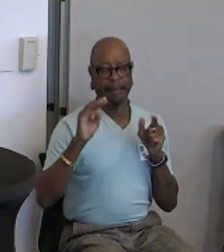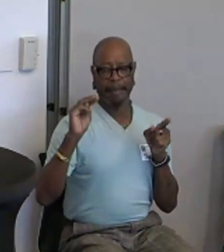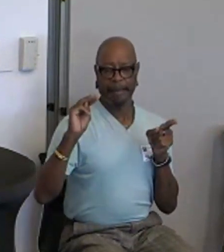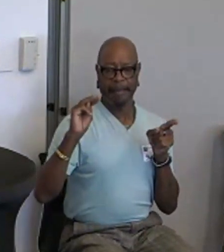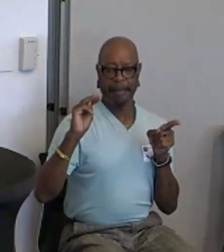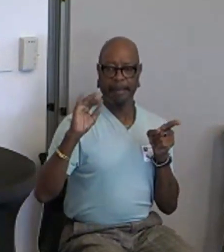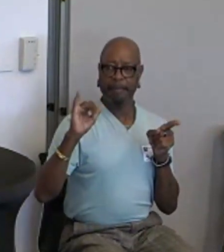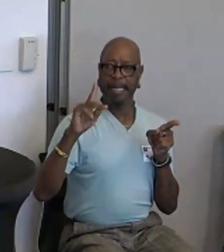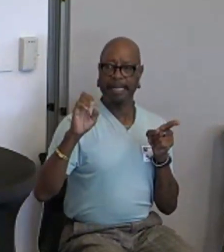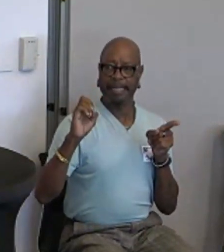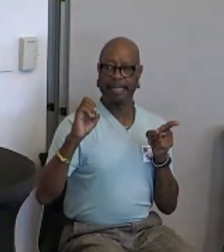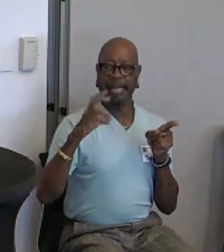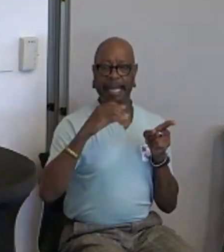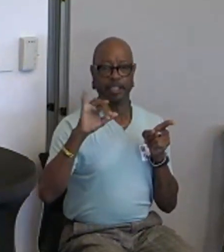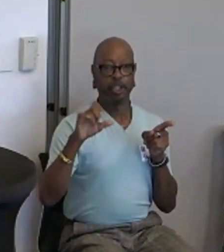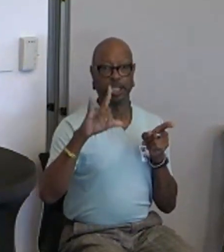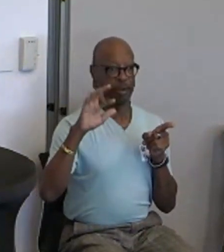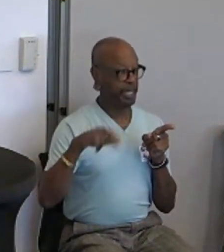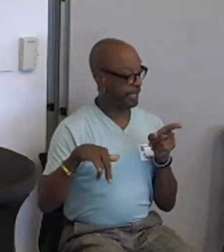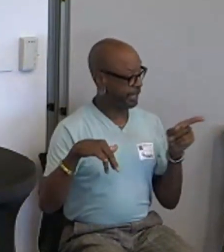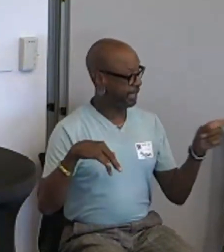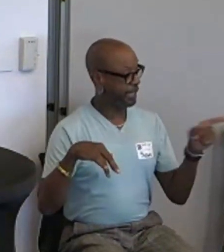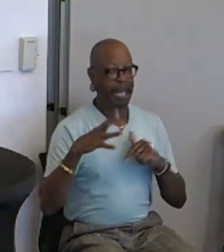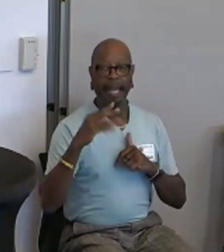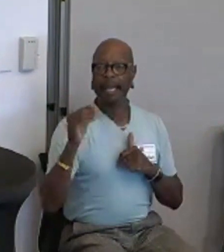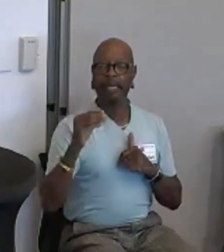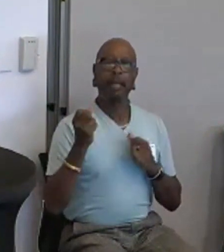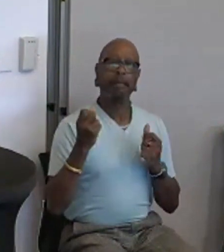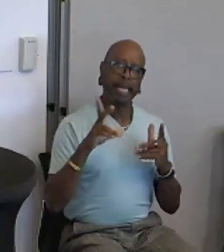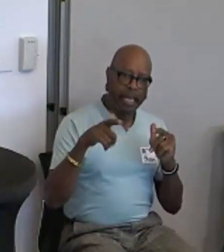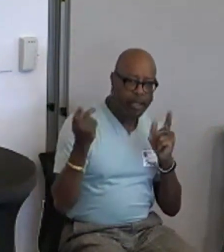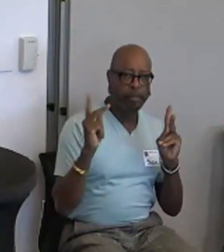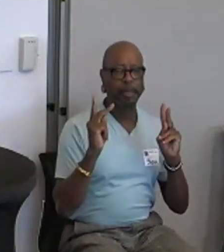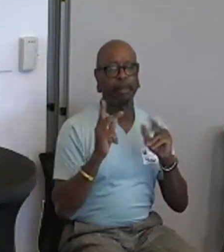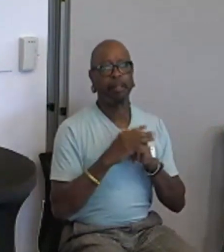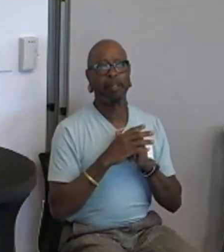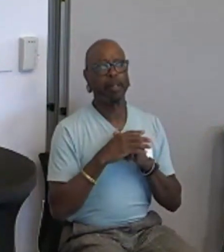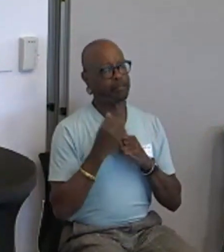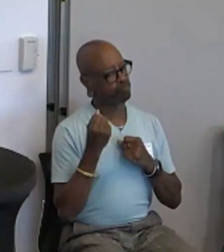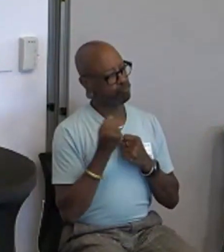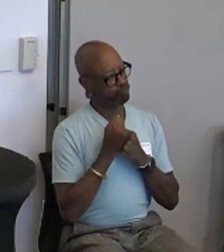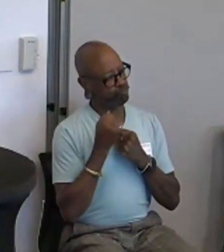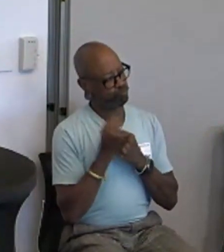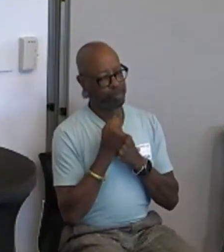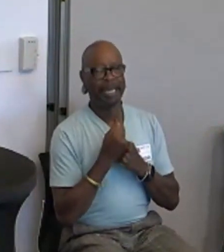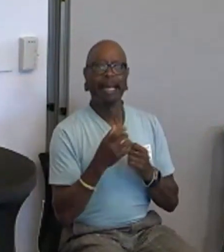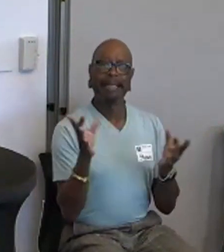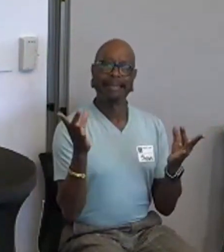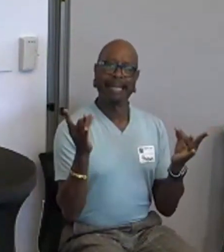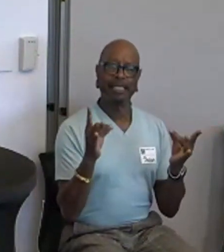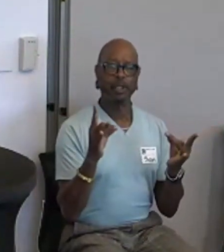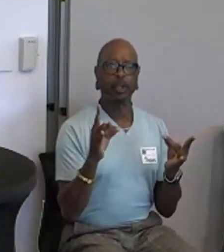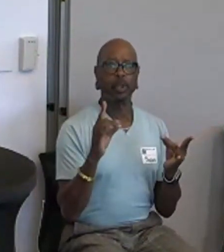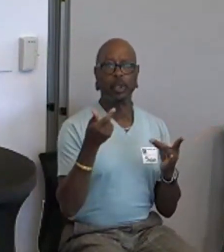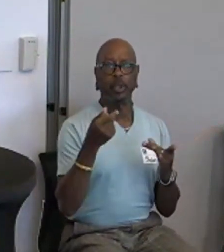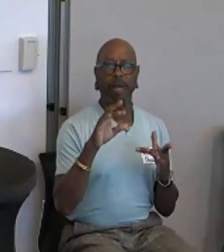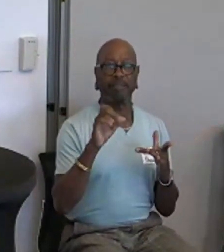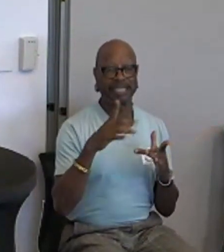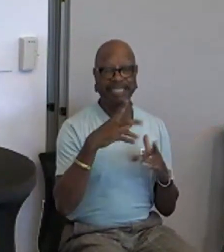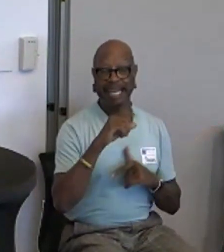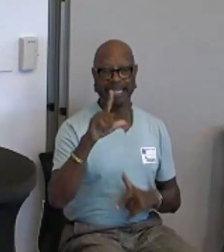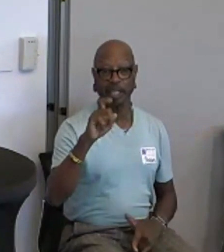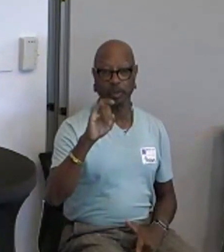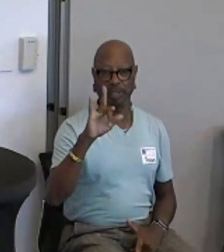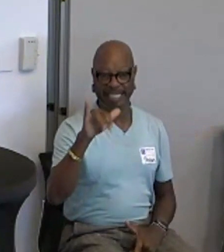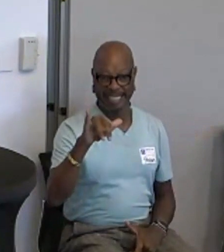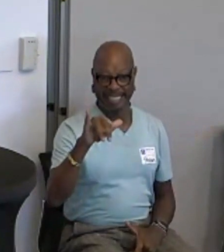Mike and Jerry and many others have been supporters of tactile graphics and tactile literacy and